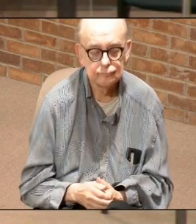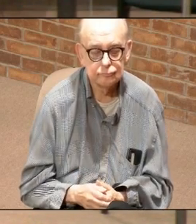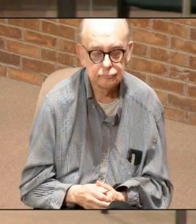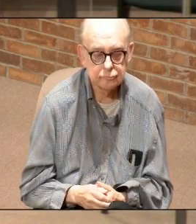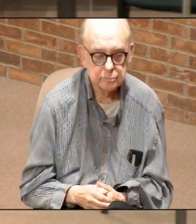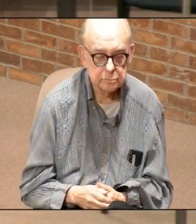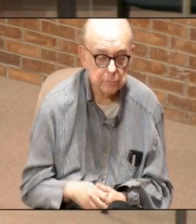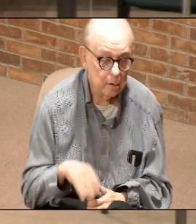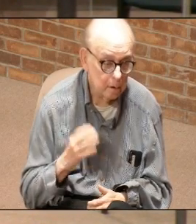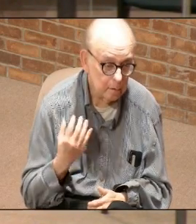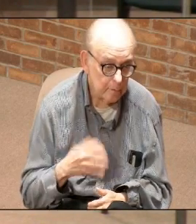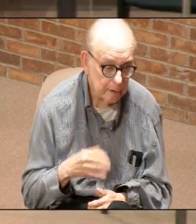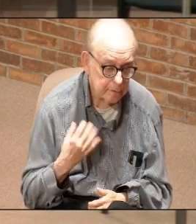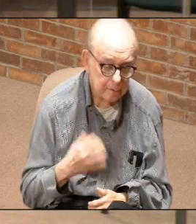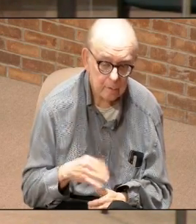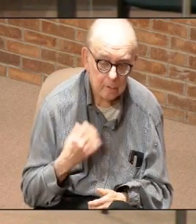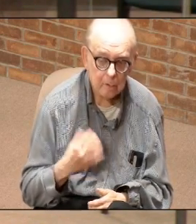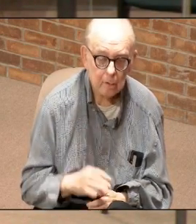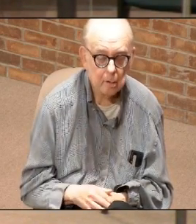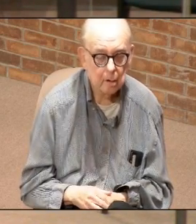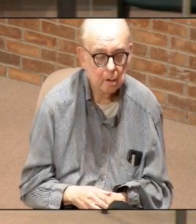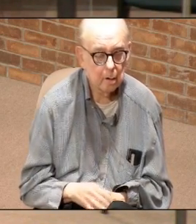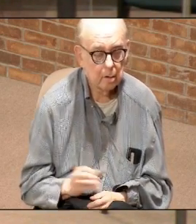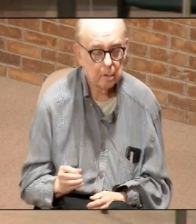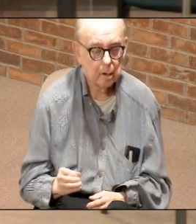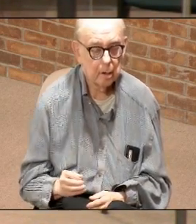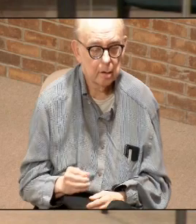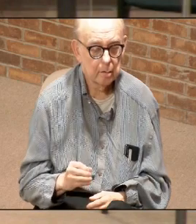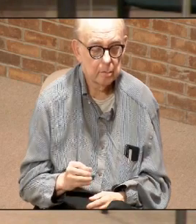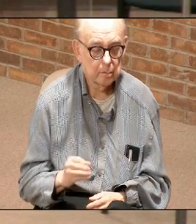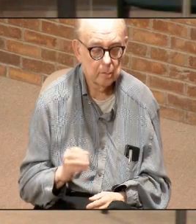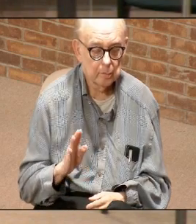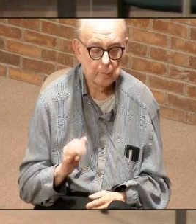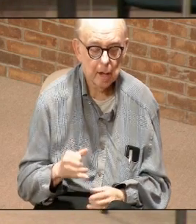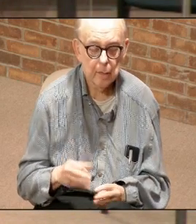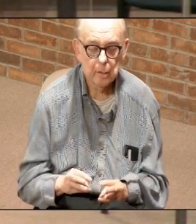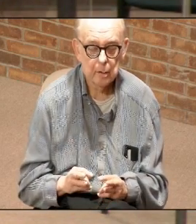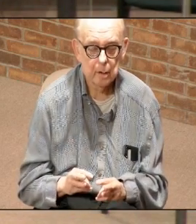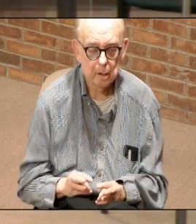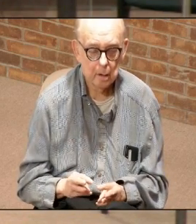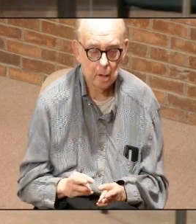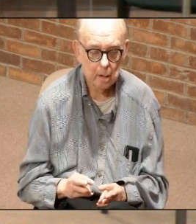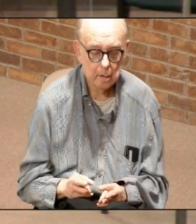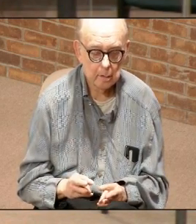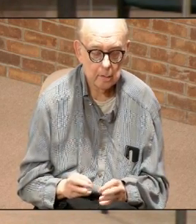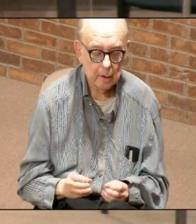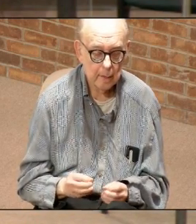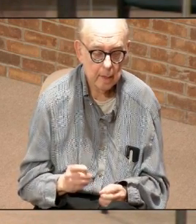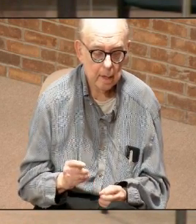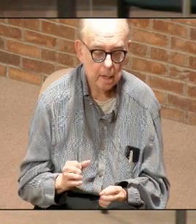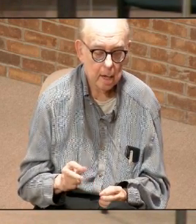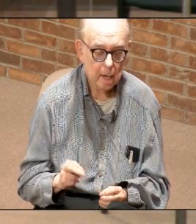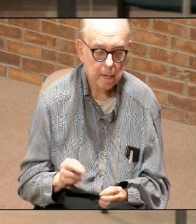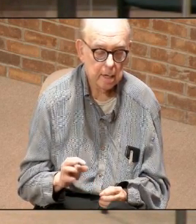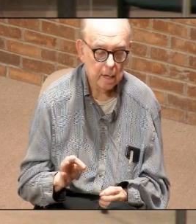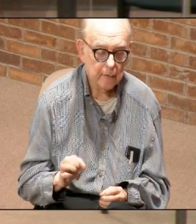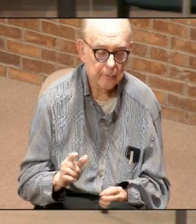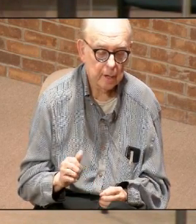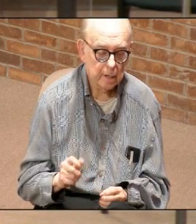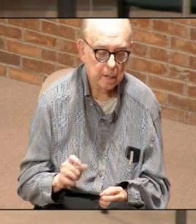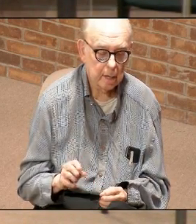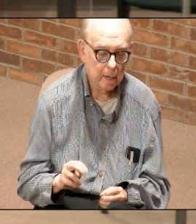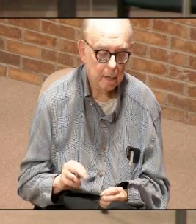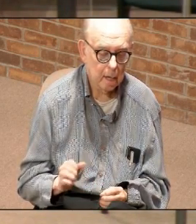It's amazing. And by the way, inflation